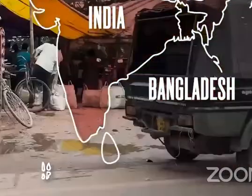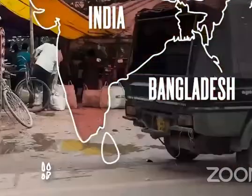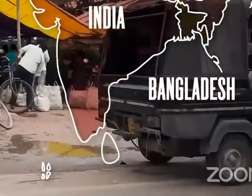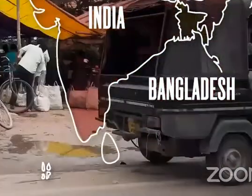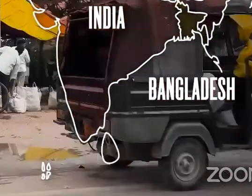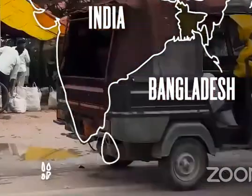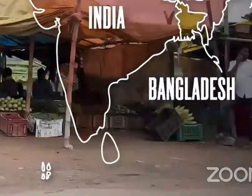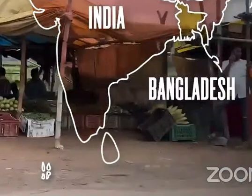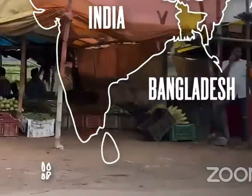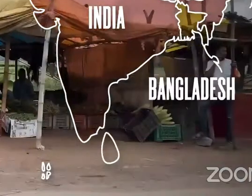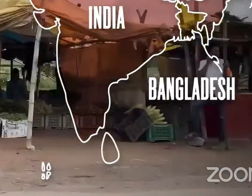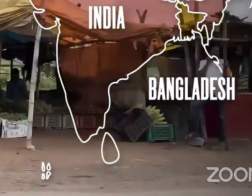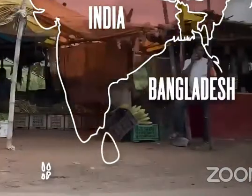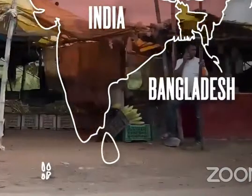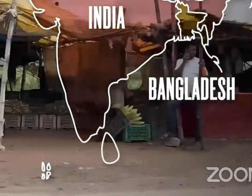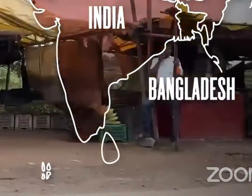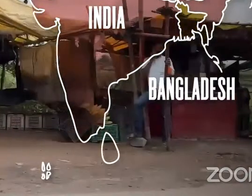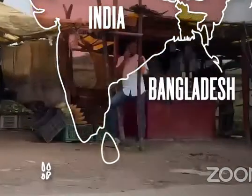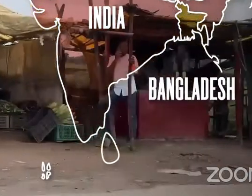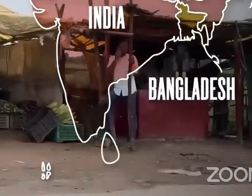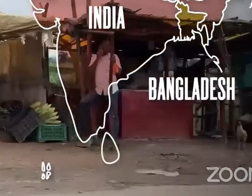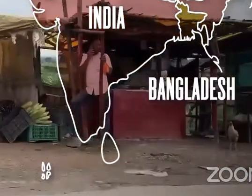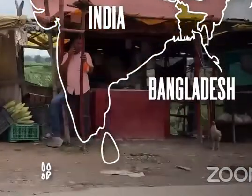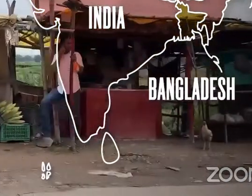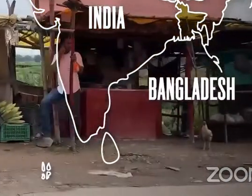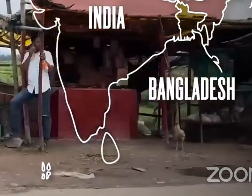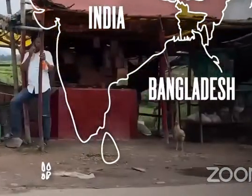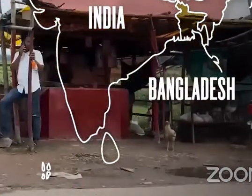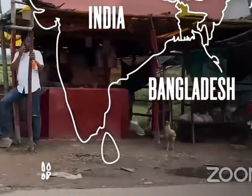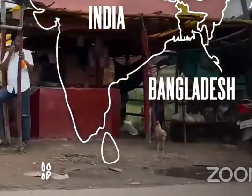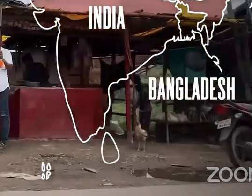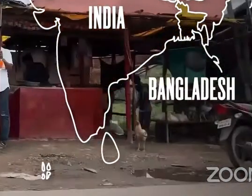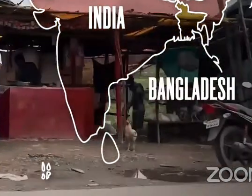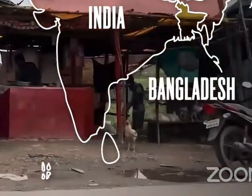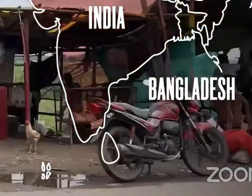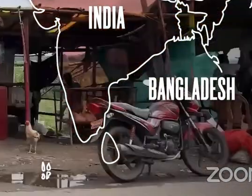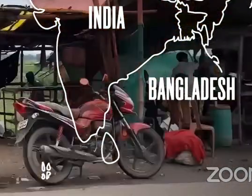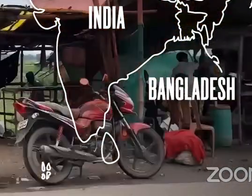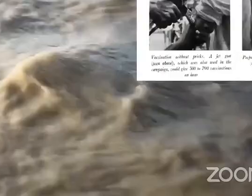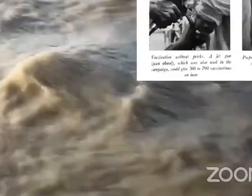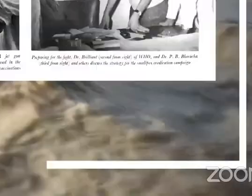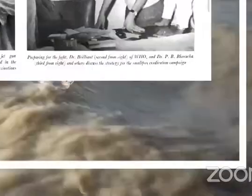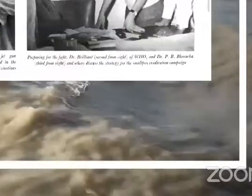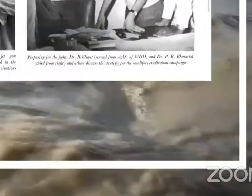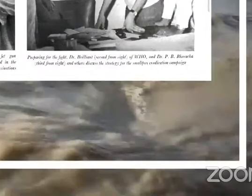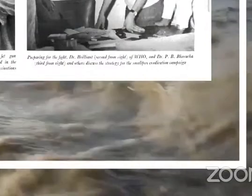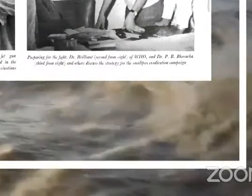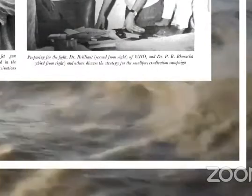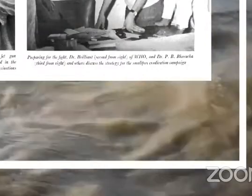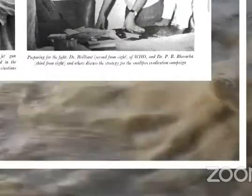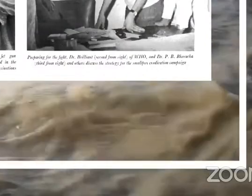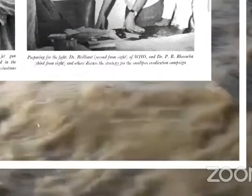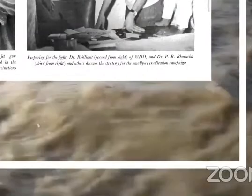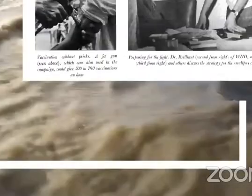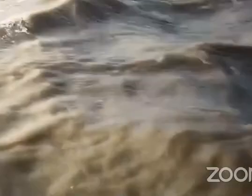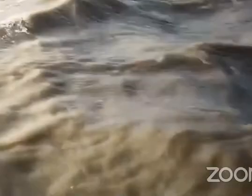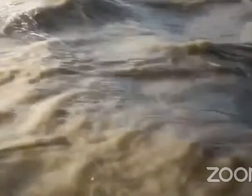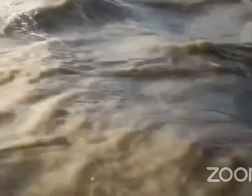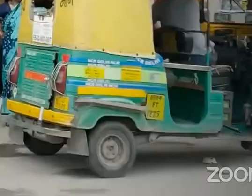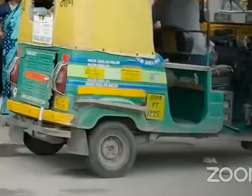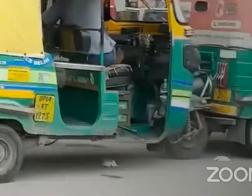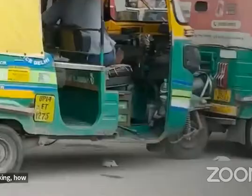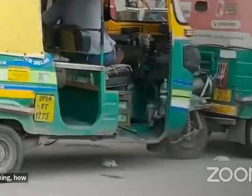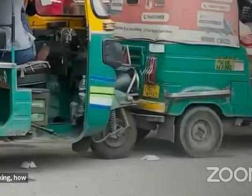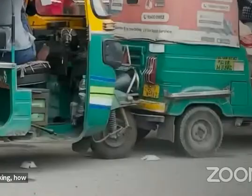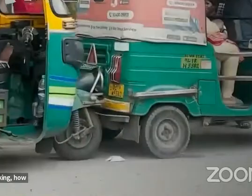smallpox made its last stand to understand how health workers beat the virus the question I'm asking